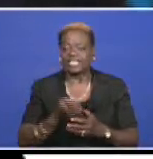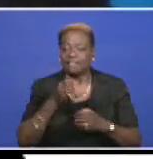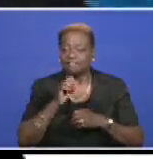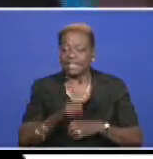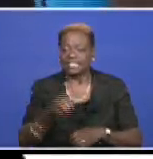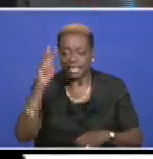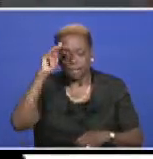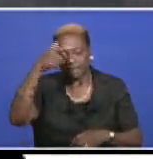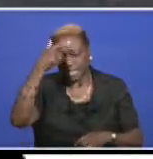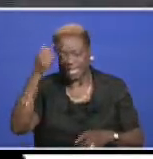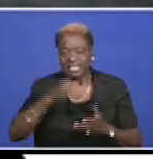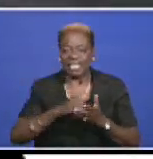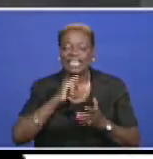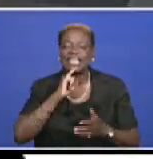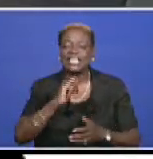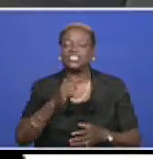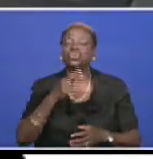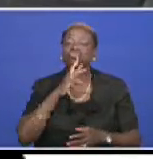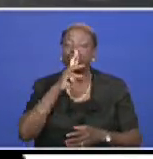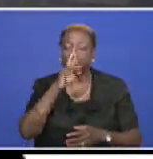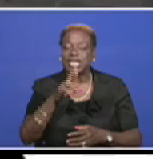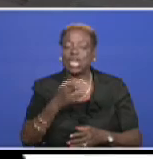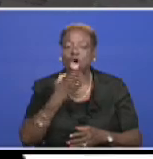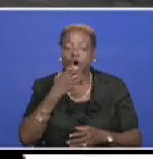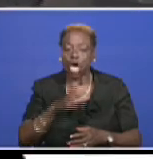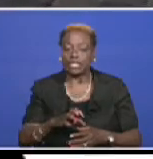real hot. This heat gives you stroke heat.